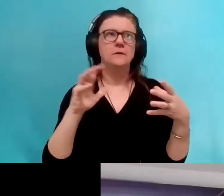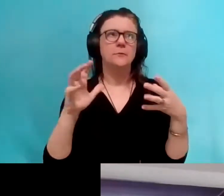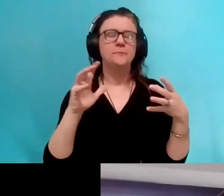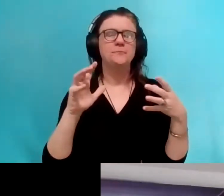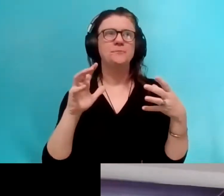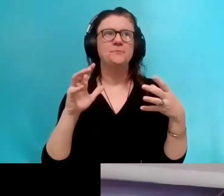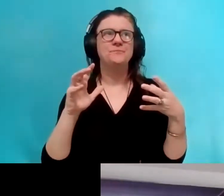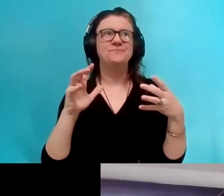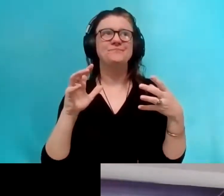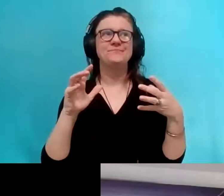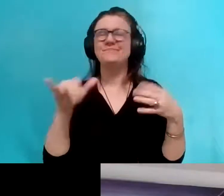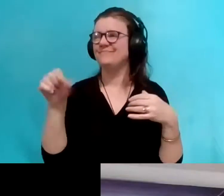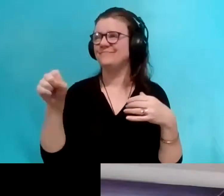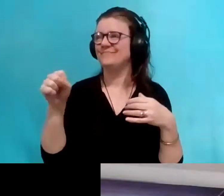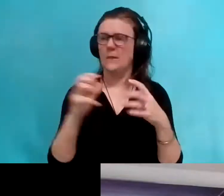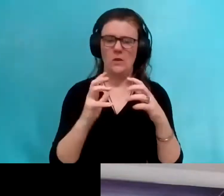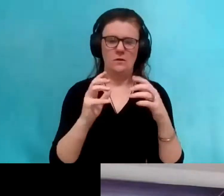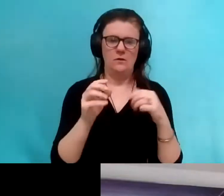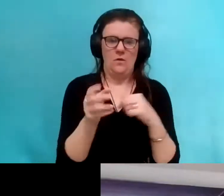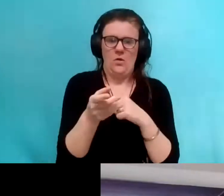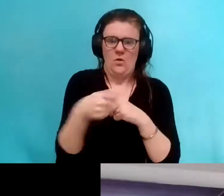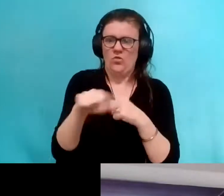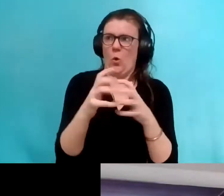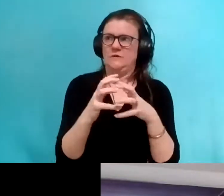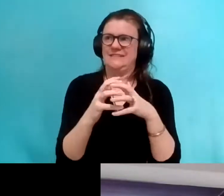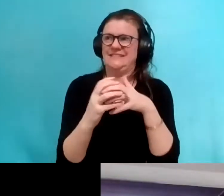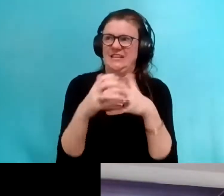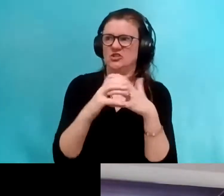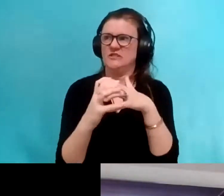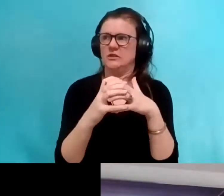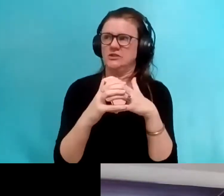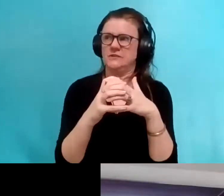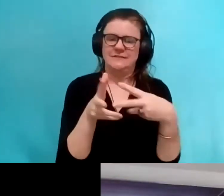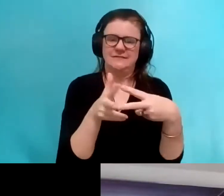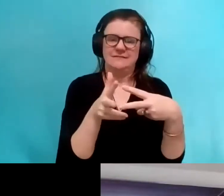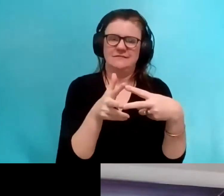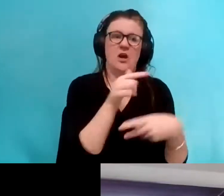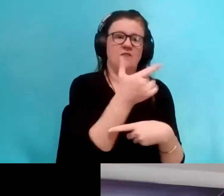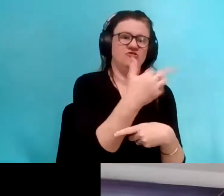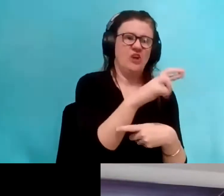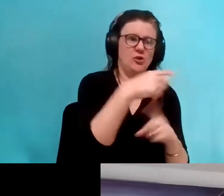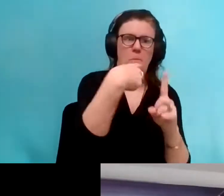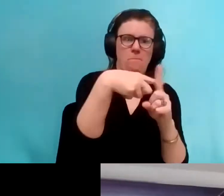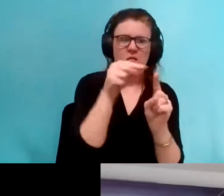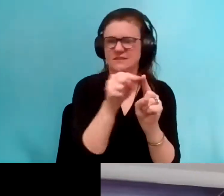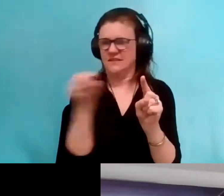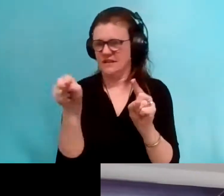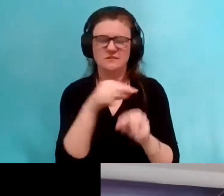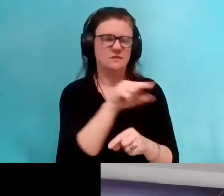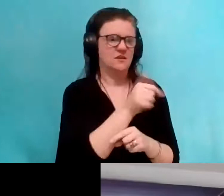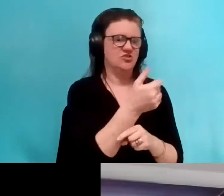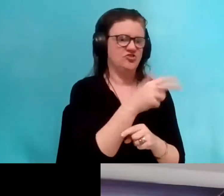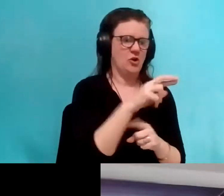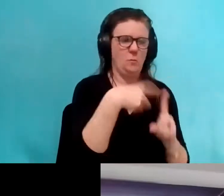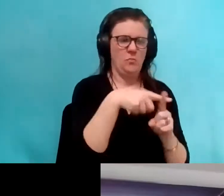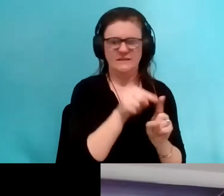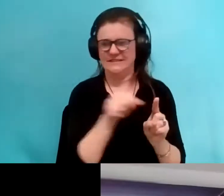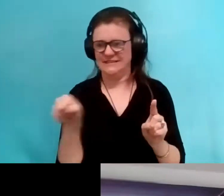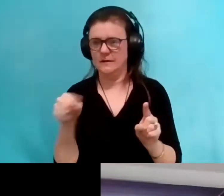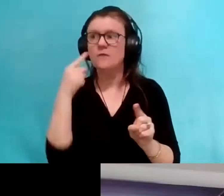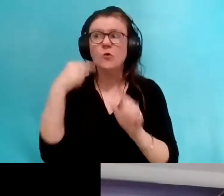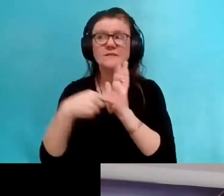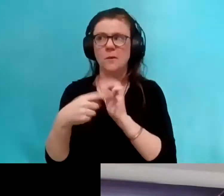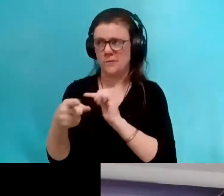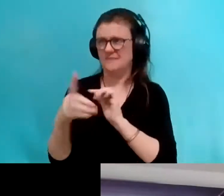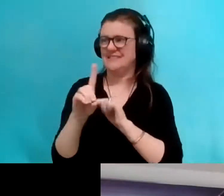think it's basically those intersections of gender and other characteristics that we are talking about. So, for instance, the point about